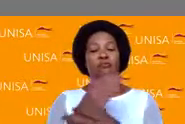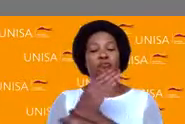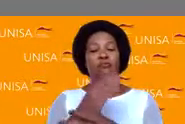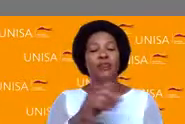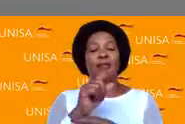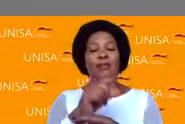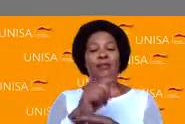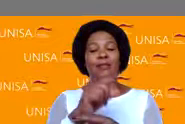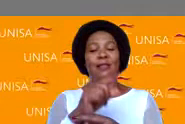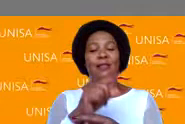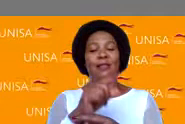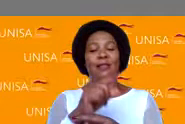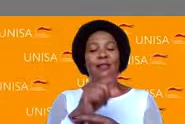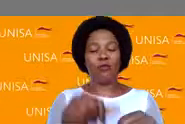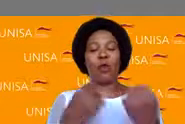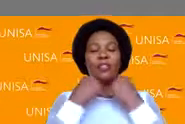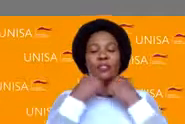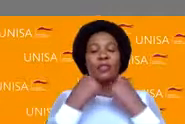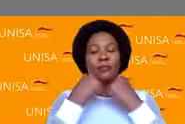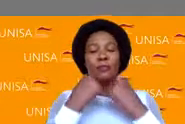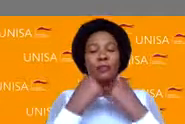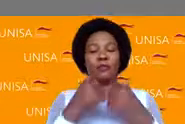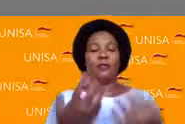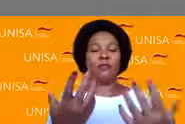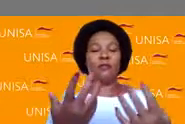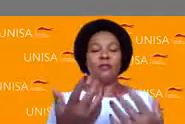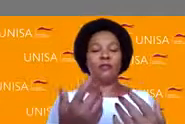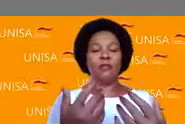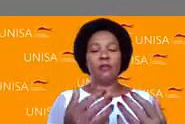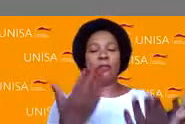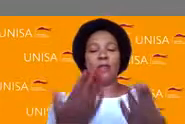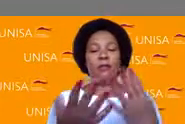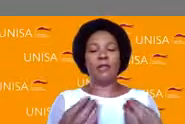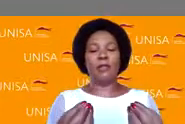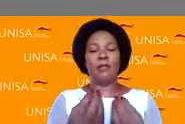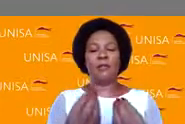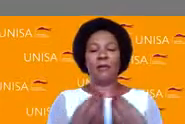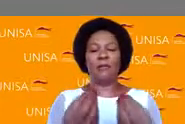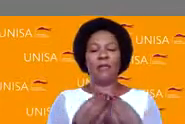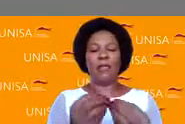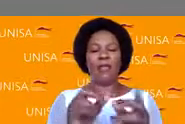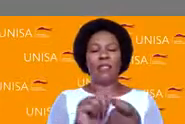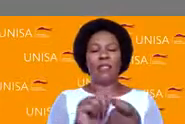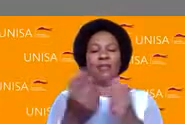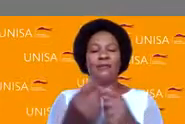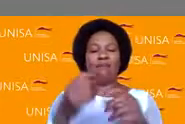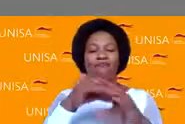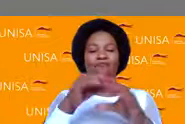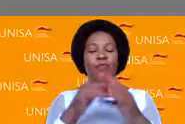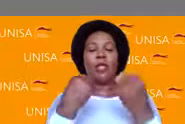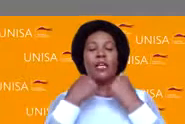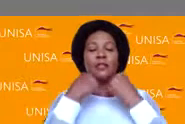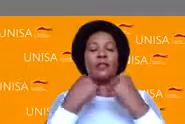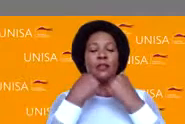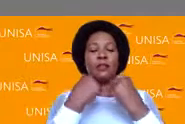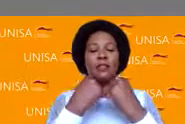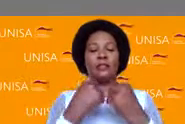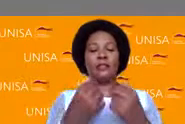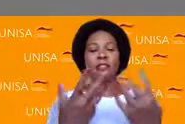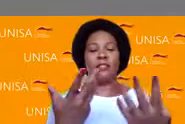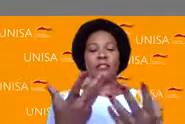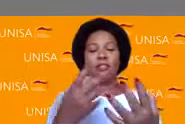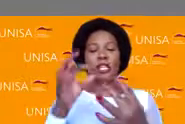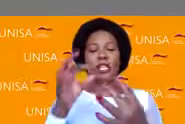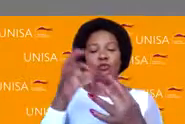to assignment, perhaps. Maybe there's something that changed in the assignment. For instance, there was a choice